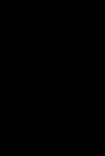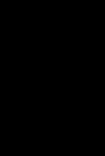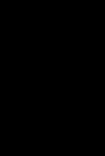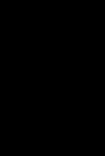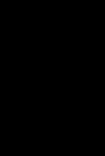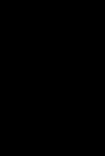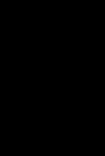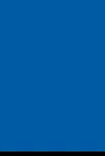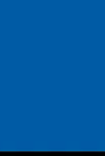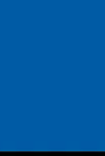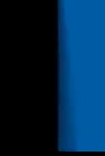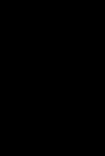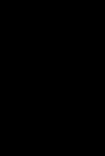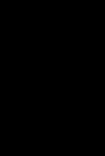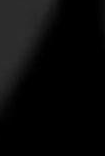national educator.